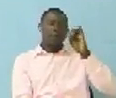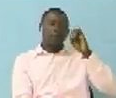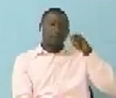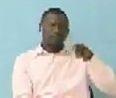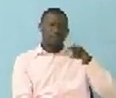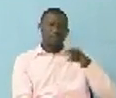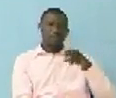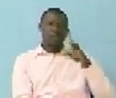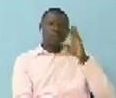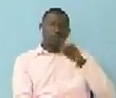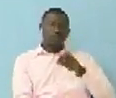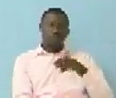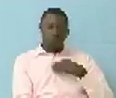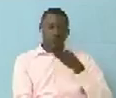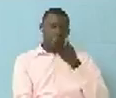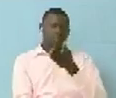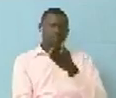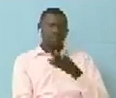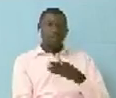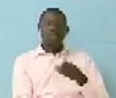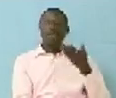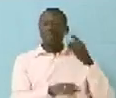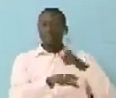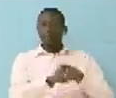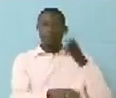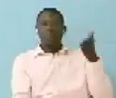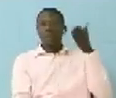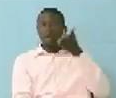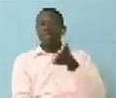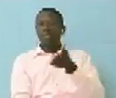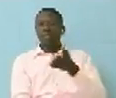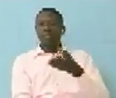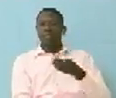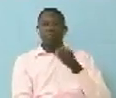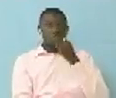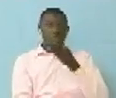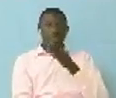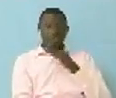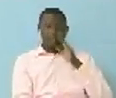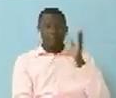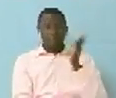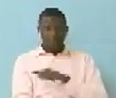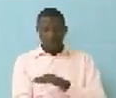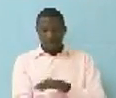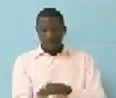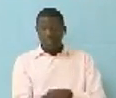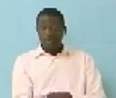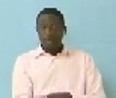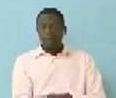And you were present. You said that is a lie.